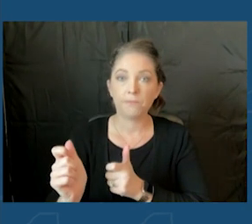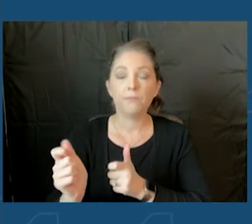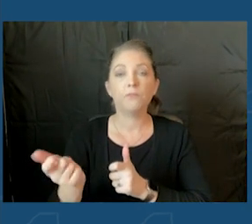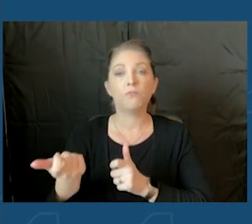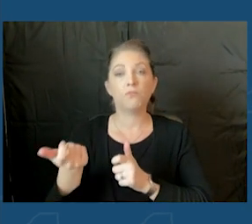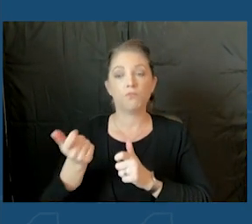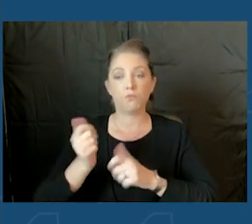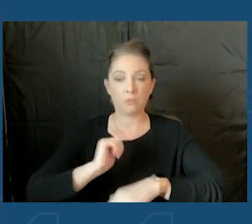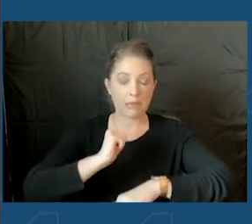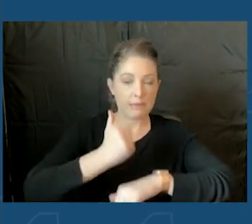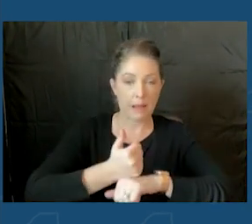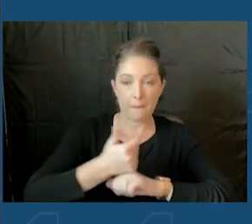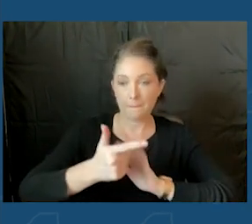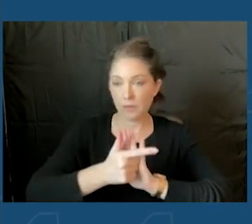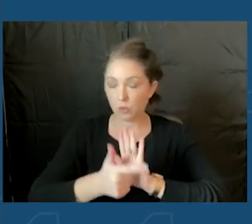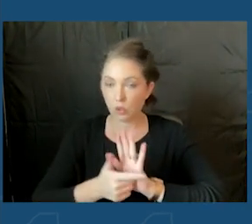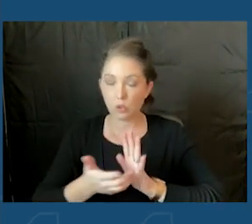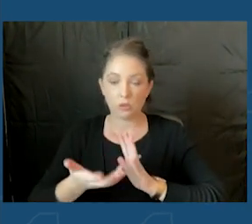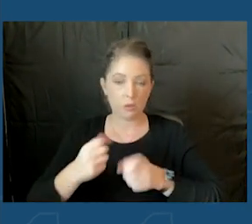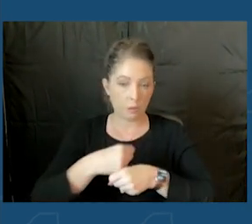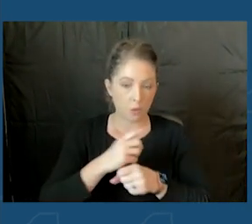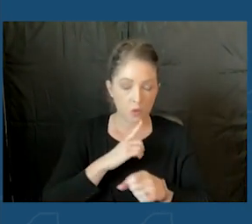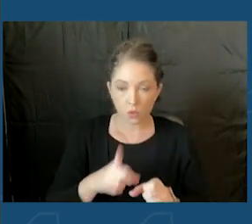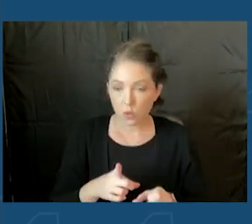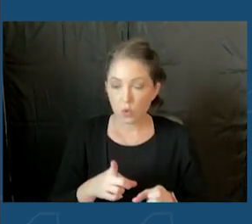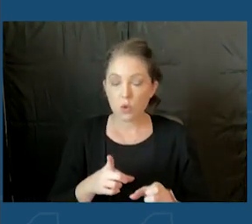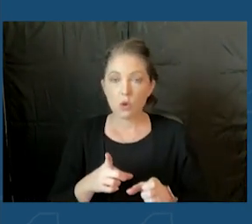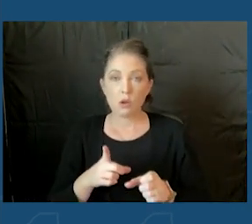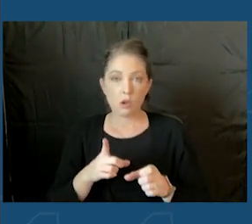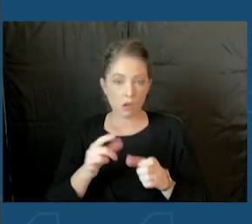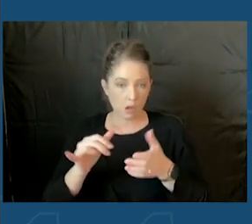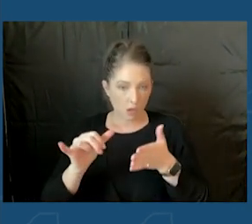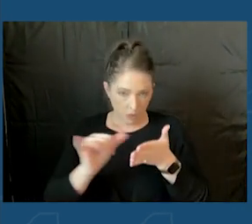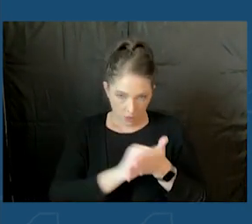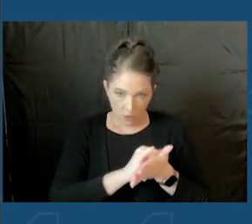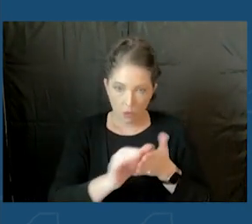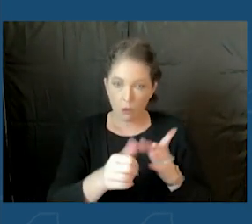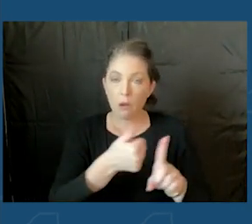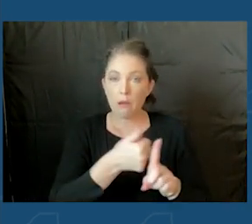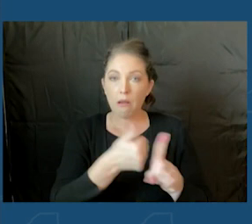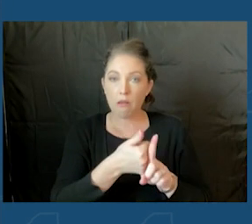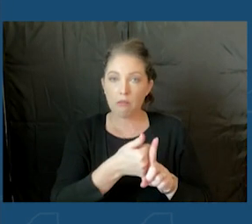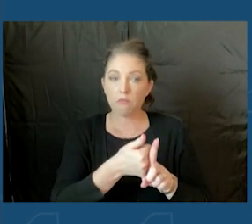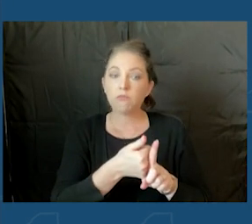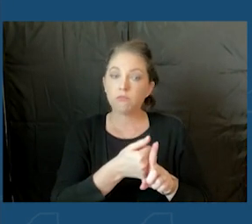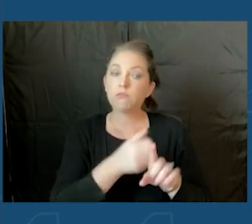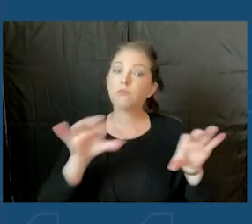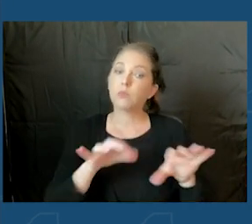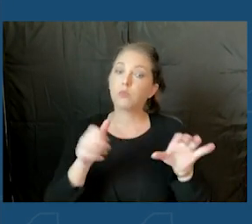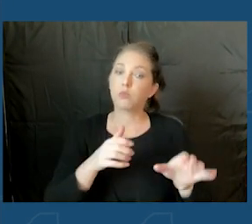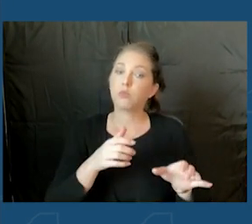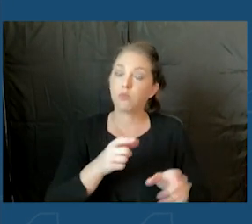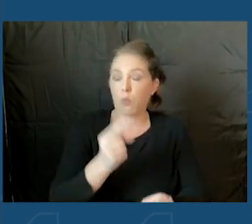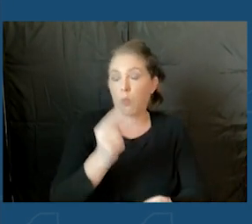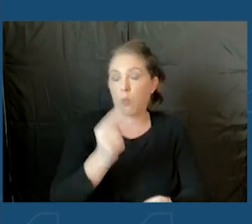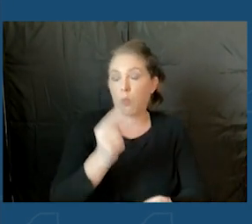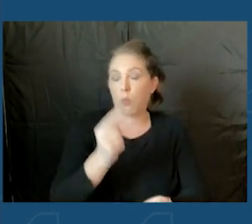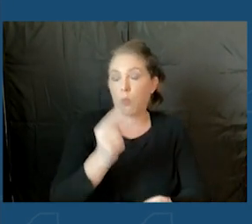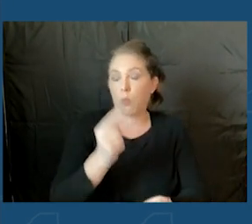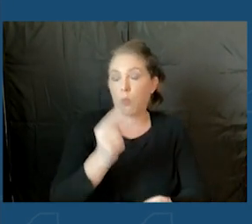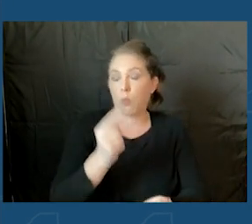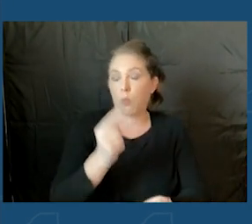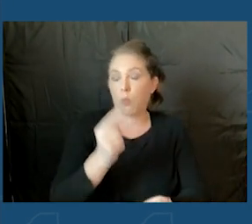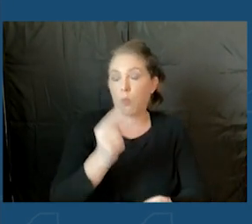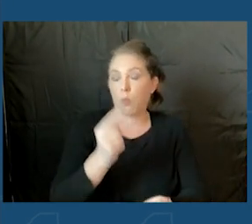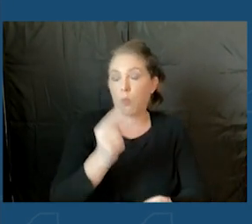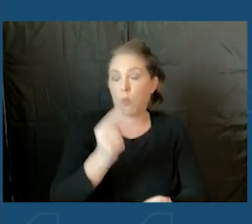to make sure that New York does the right thing by women. I've